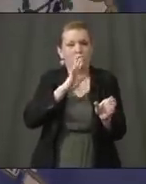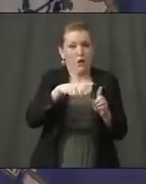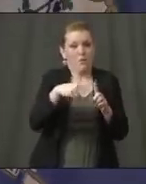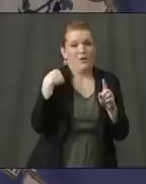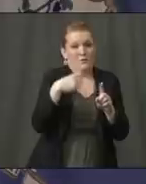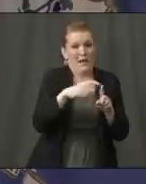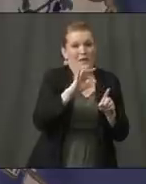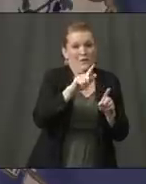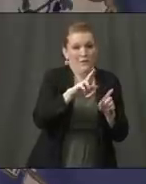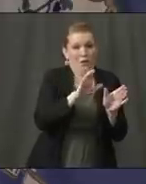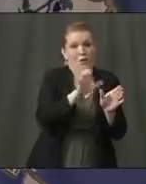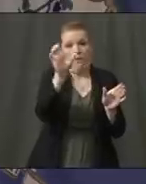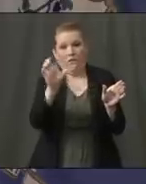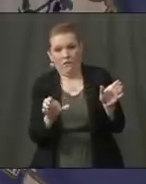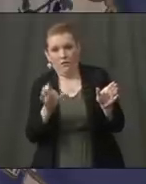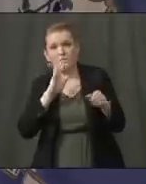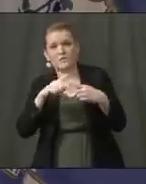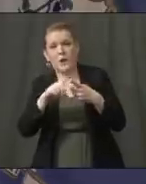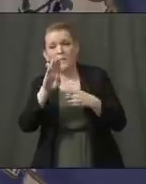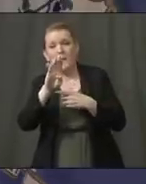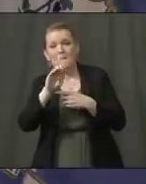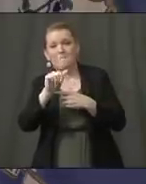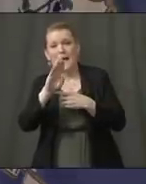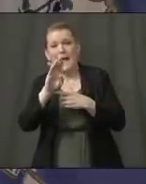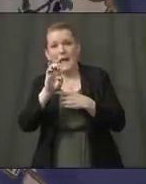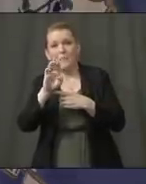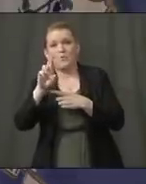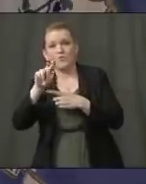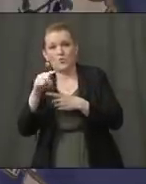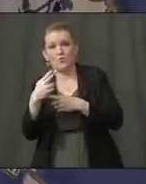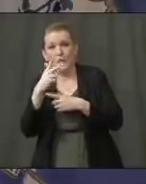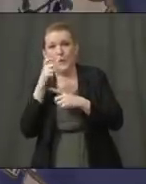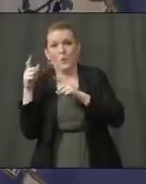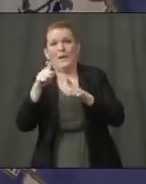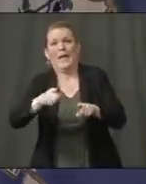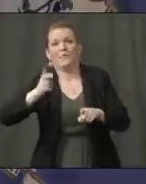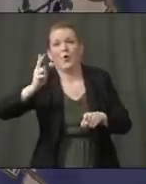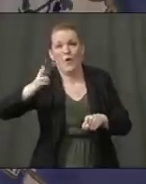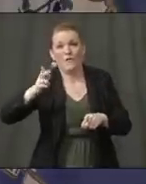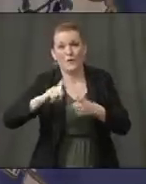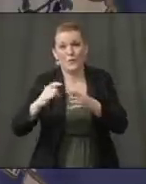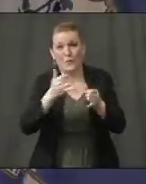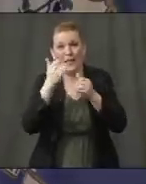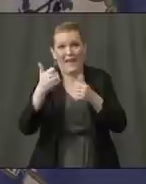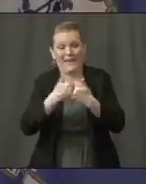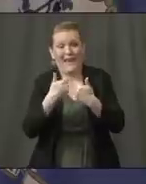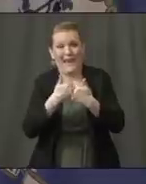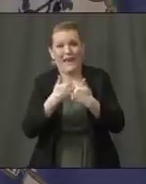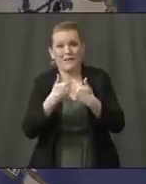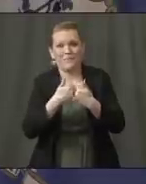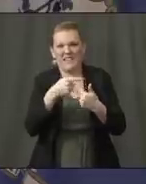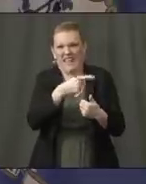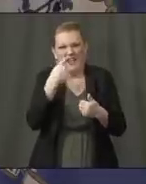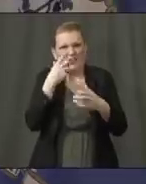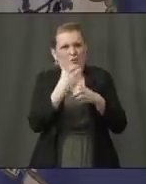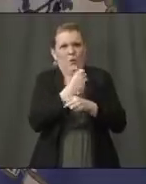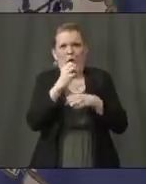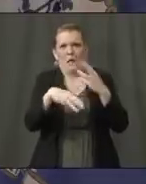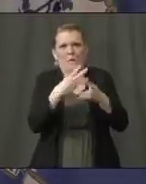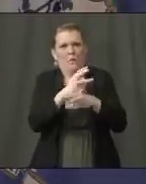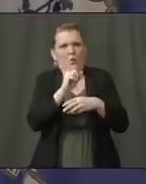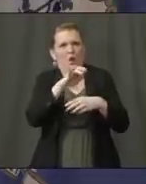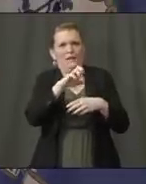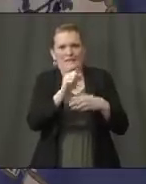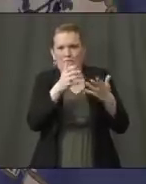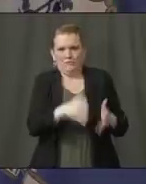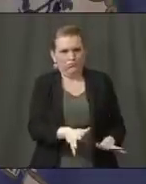in Hartford." And they had already won the World Series. Babe Ruth was then with the Boston Red Sox, and they were doing a